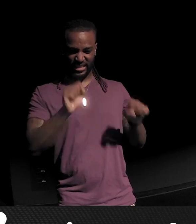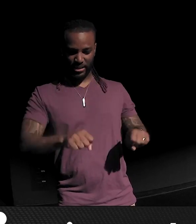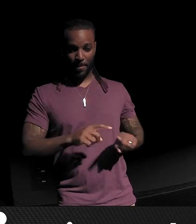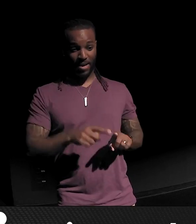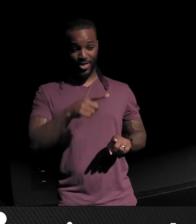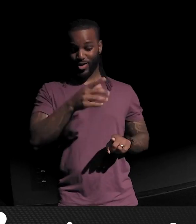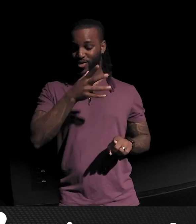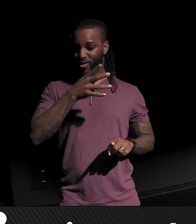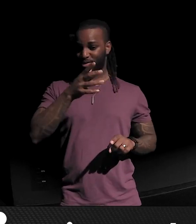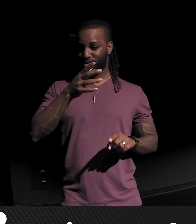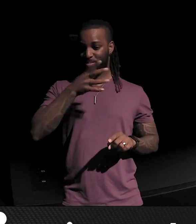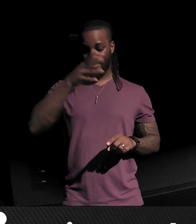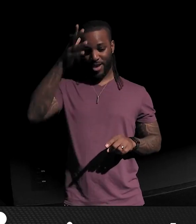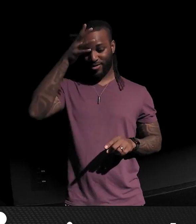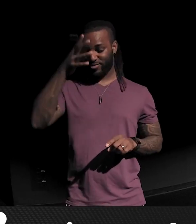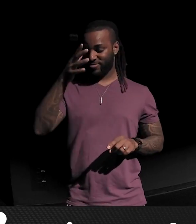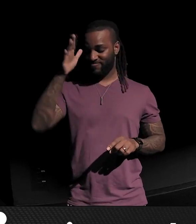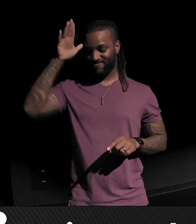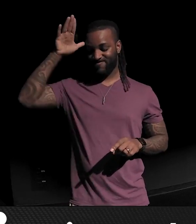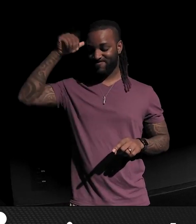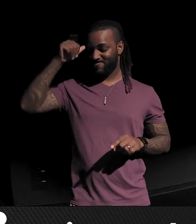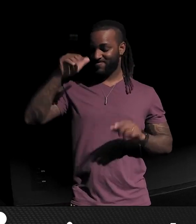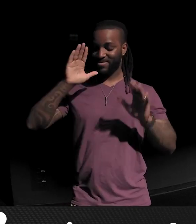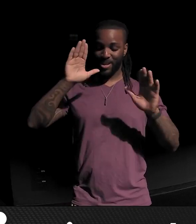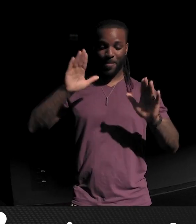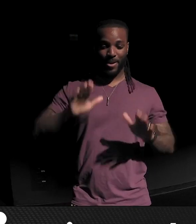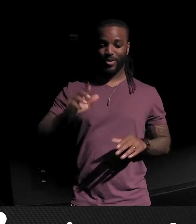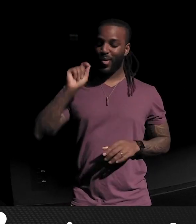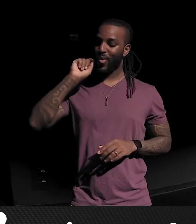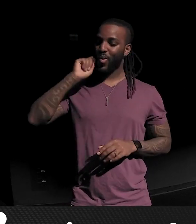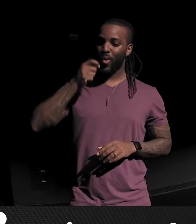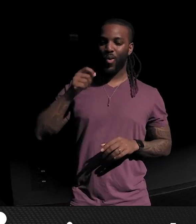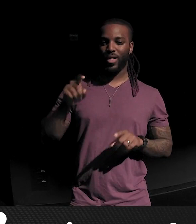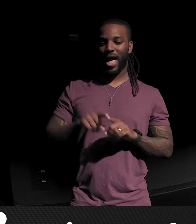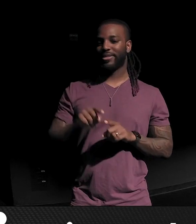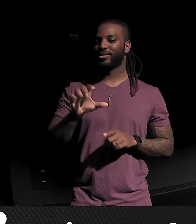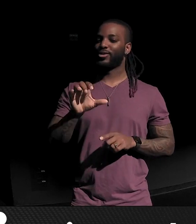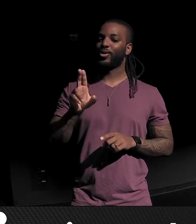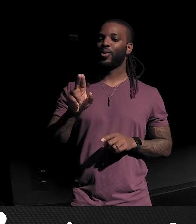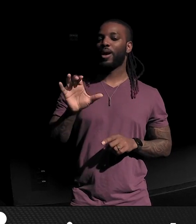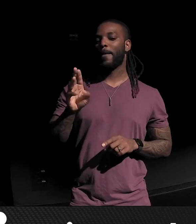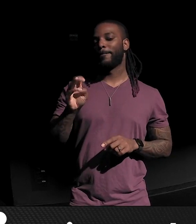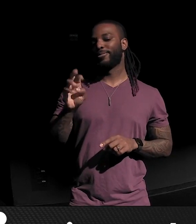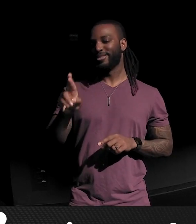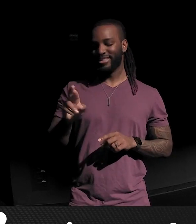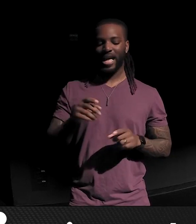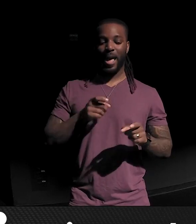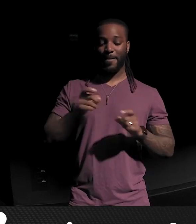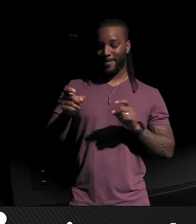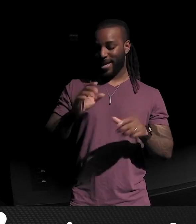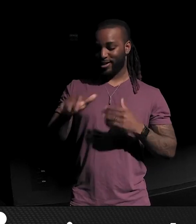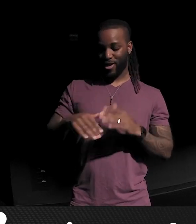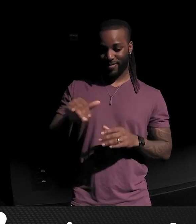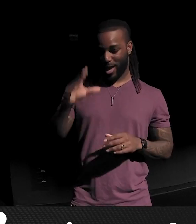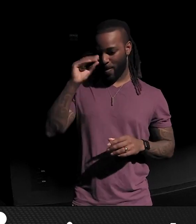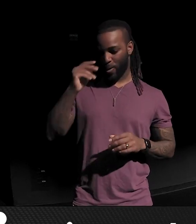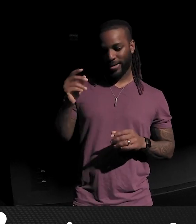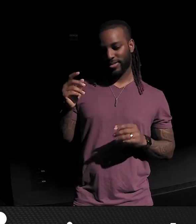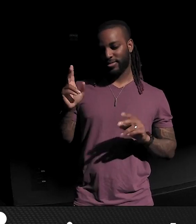were amazing, cool as cucumbers, managing all of his